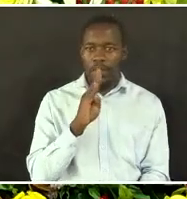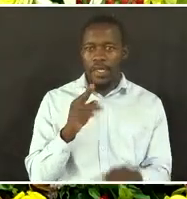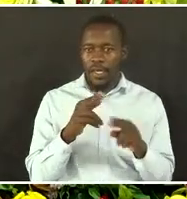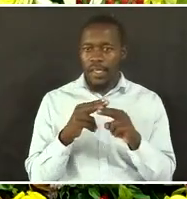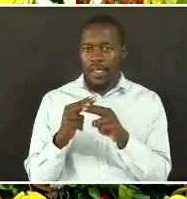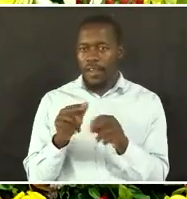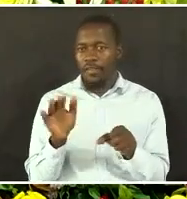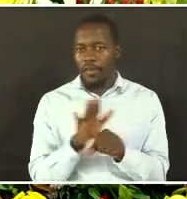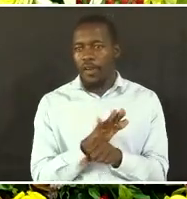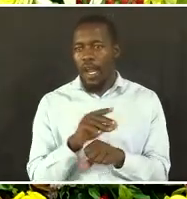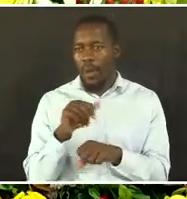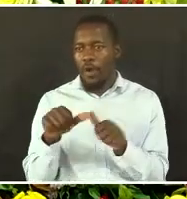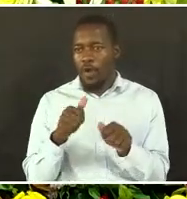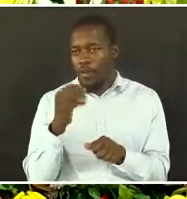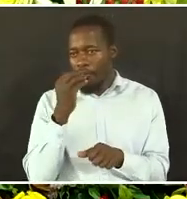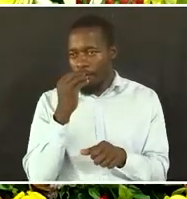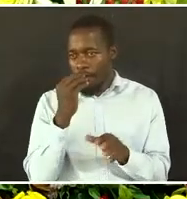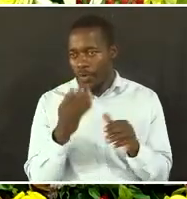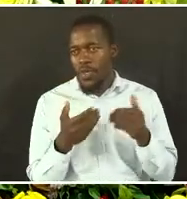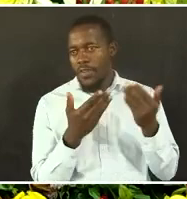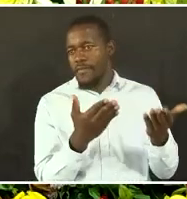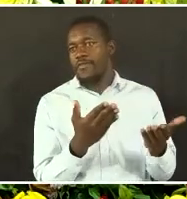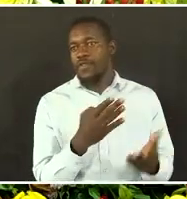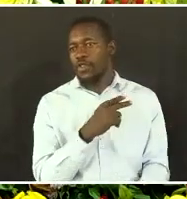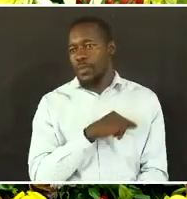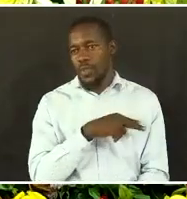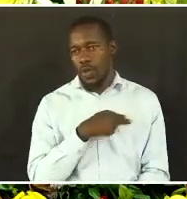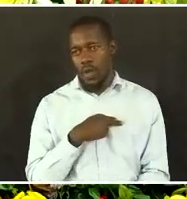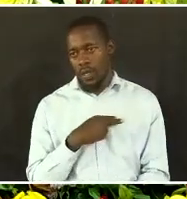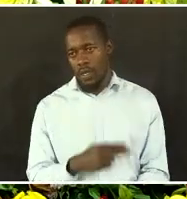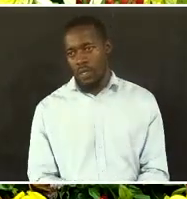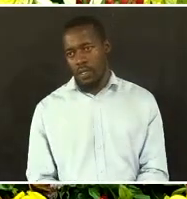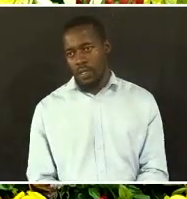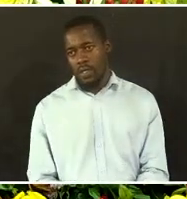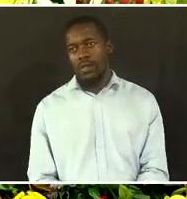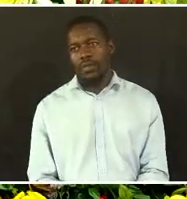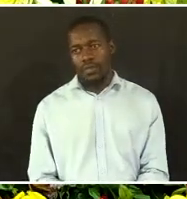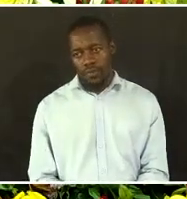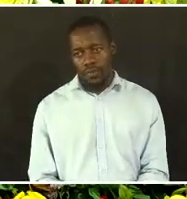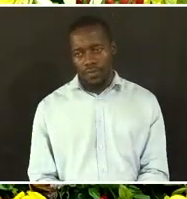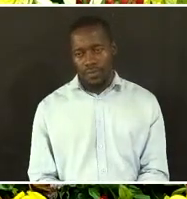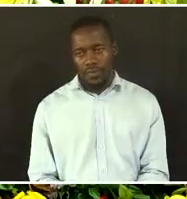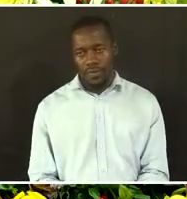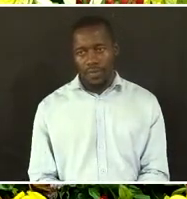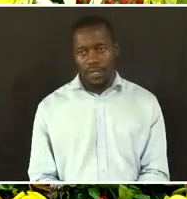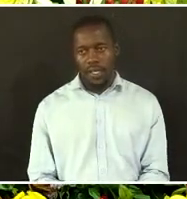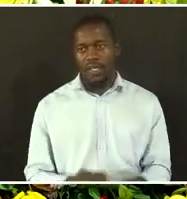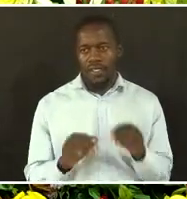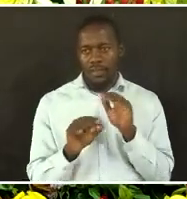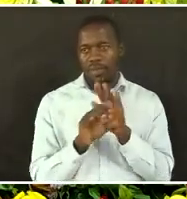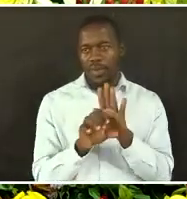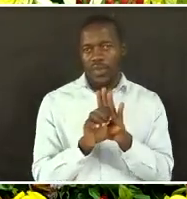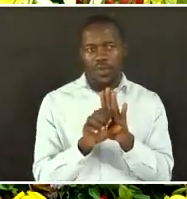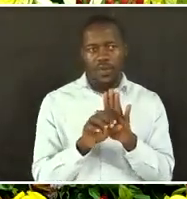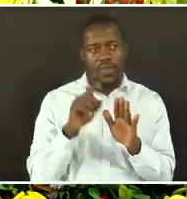patients. We may be wanting to do good, but we find ourselves doing more harm. Sister